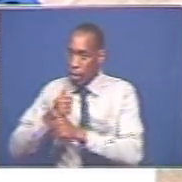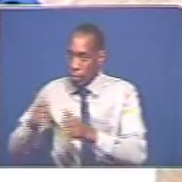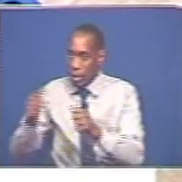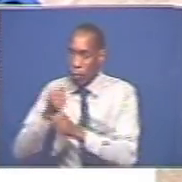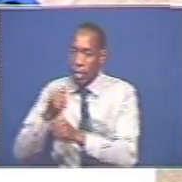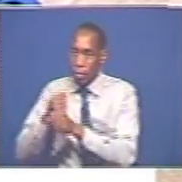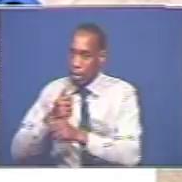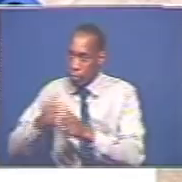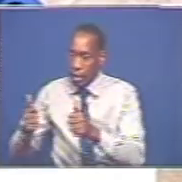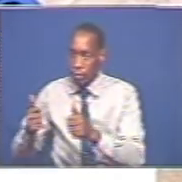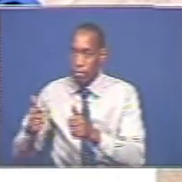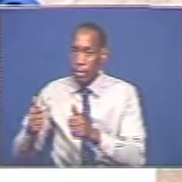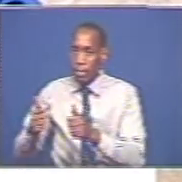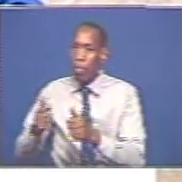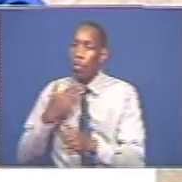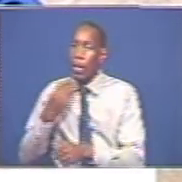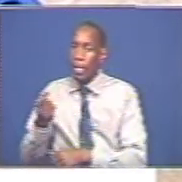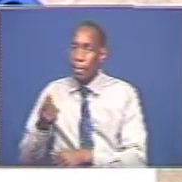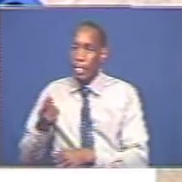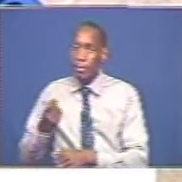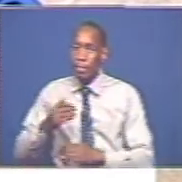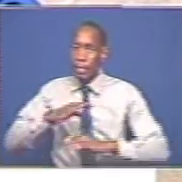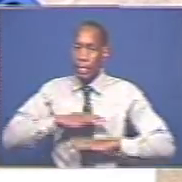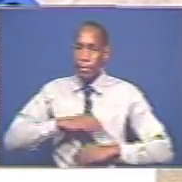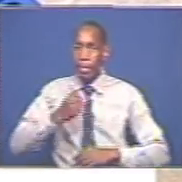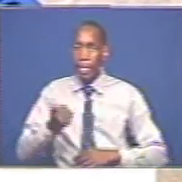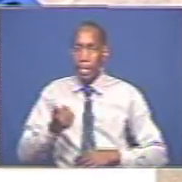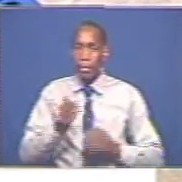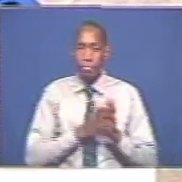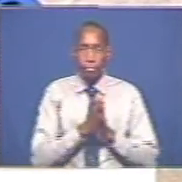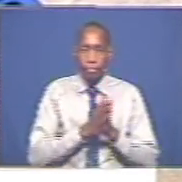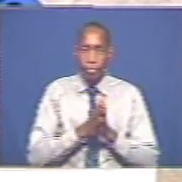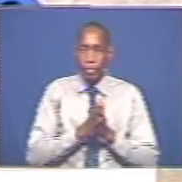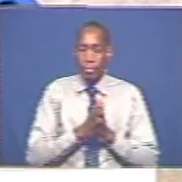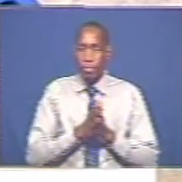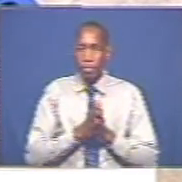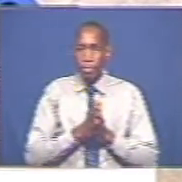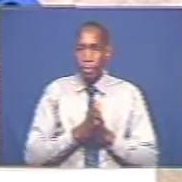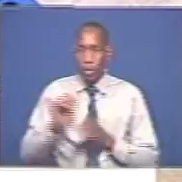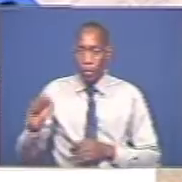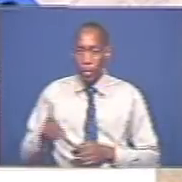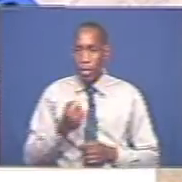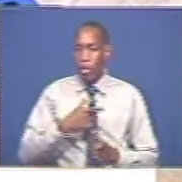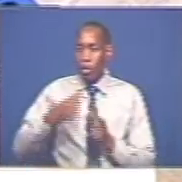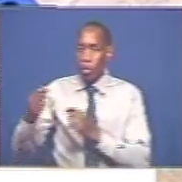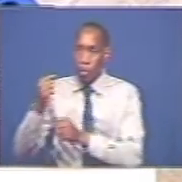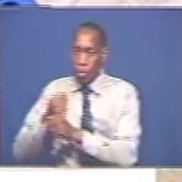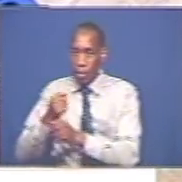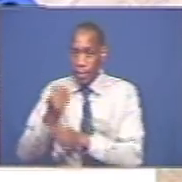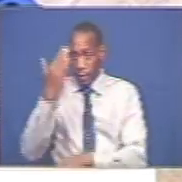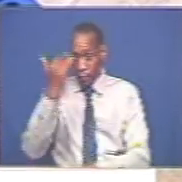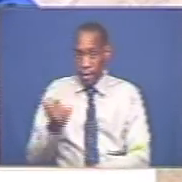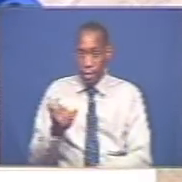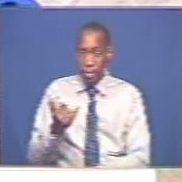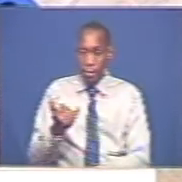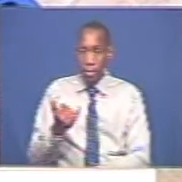work so hard, because I need the money to satisfy this other thing. Yeah. So my drive for getting up in the morning to work was because I need to go